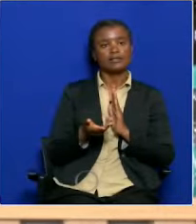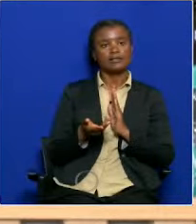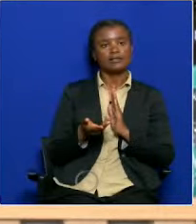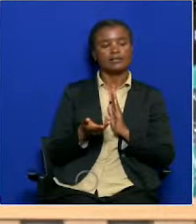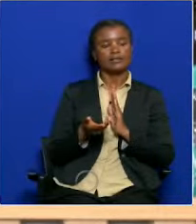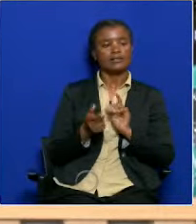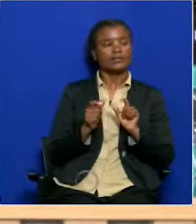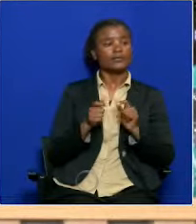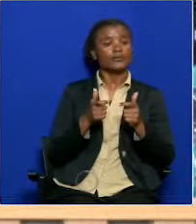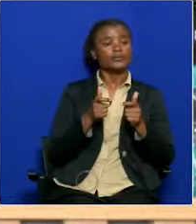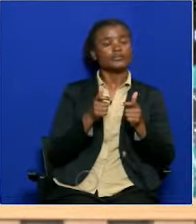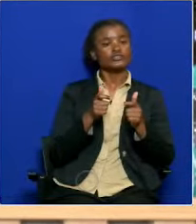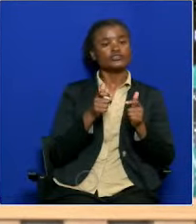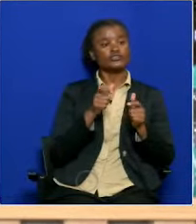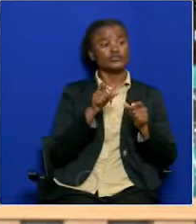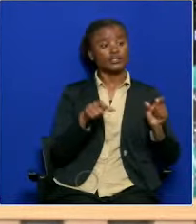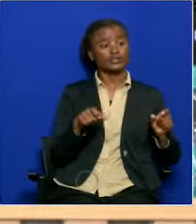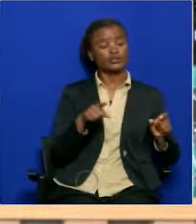4.